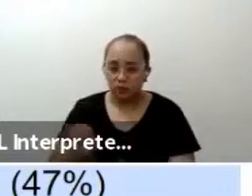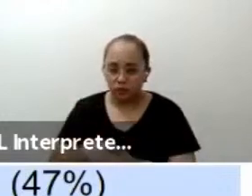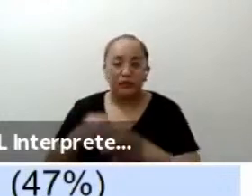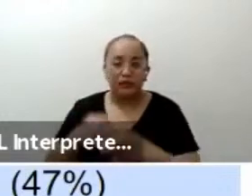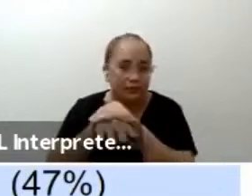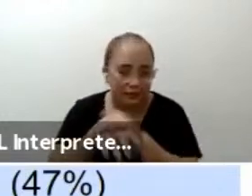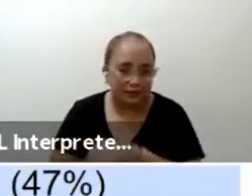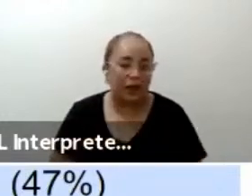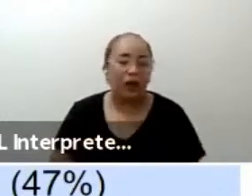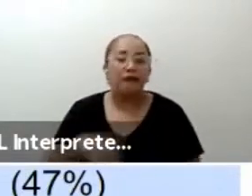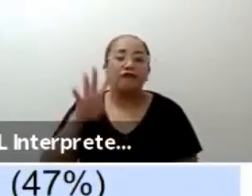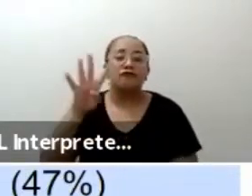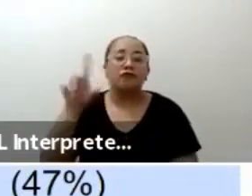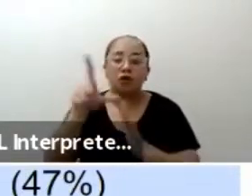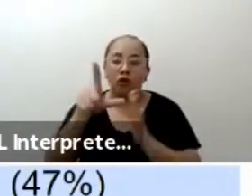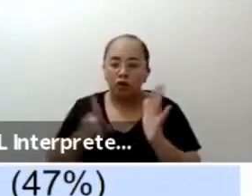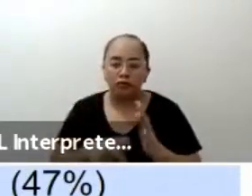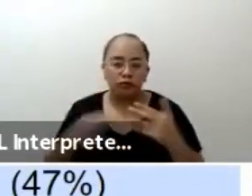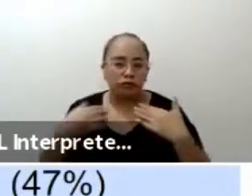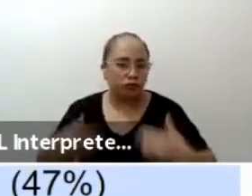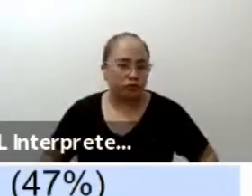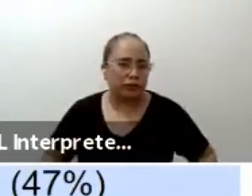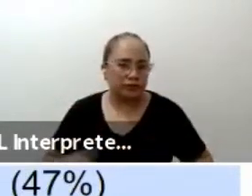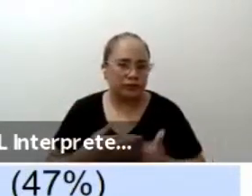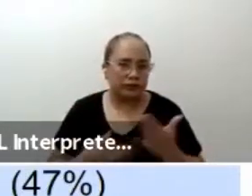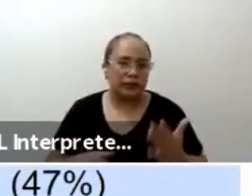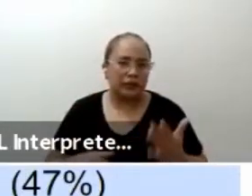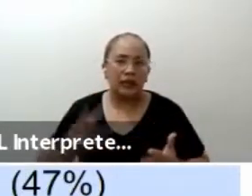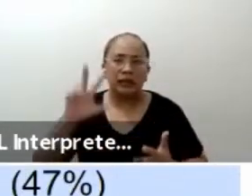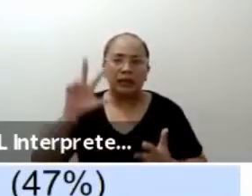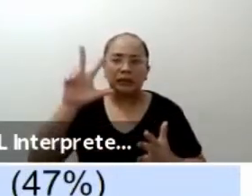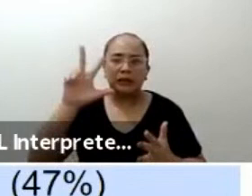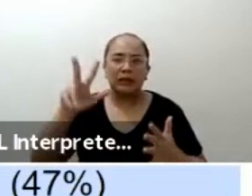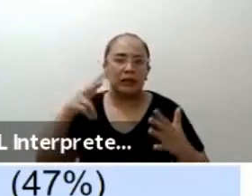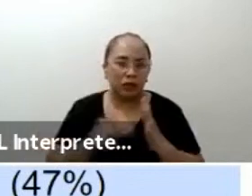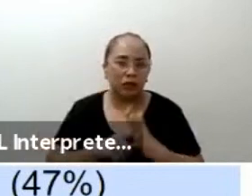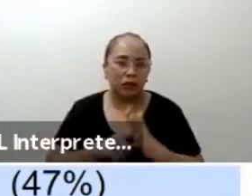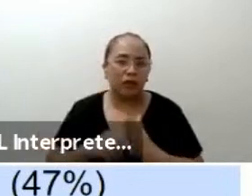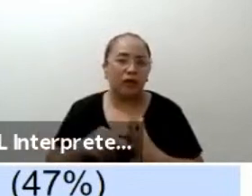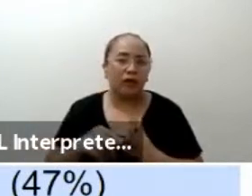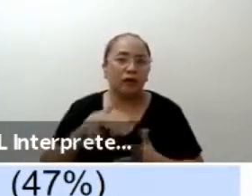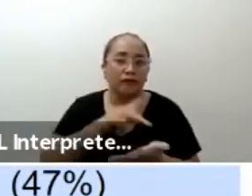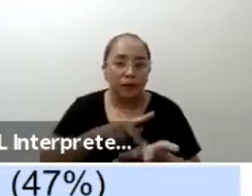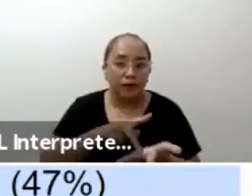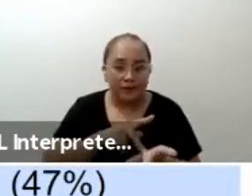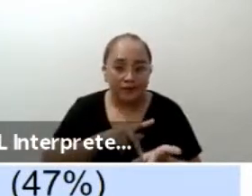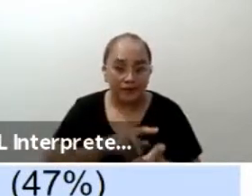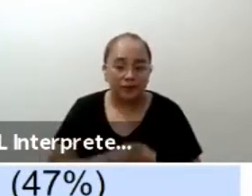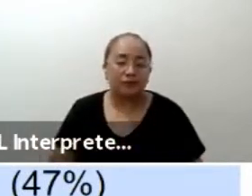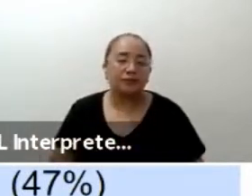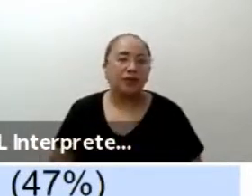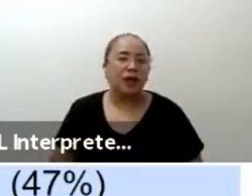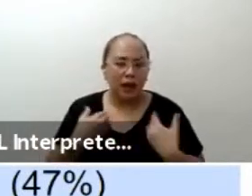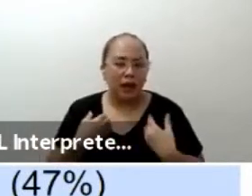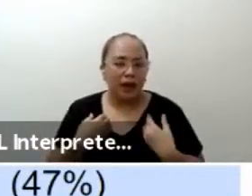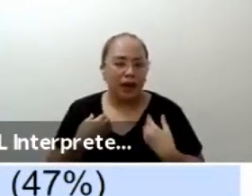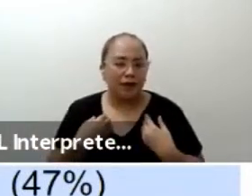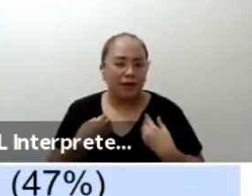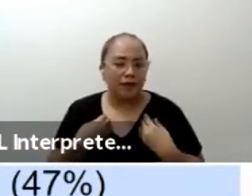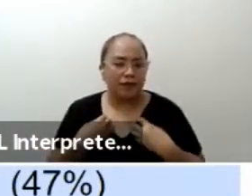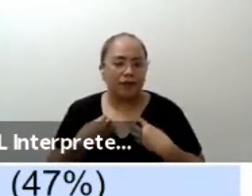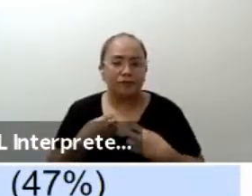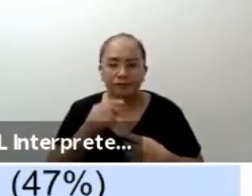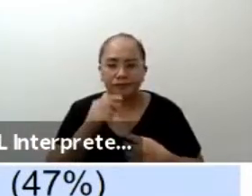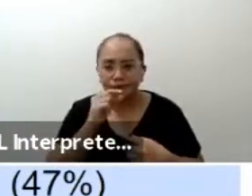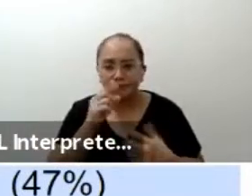4 laws on human resources. 3 laws on pharmaceuticals. You have then tobacco, nutrition, and